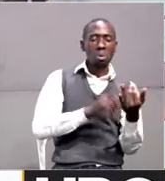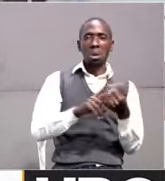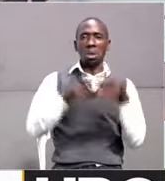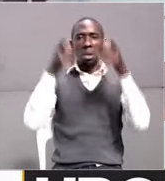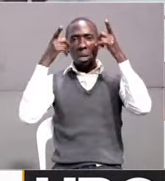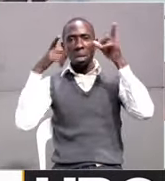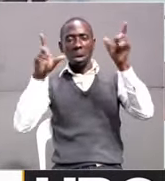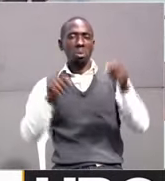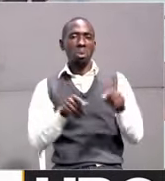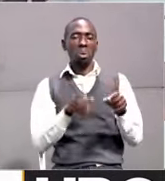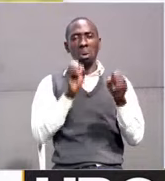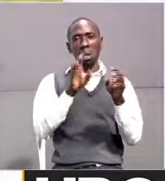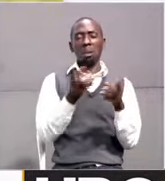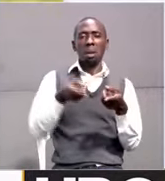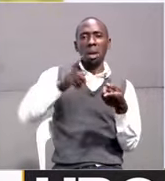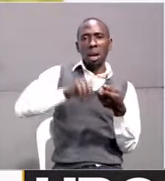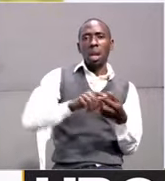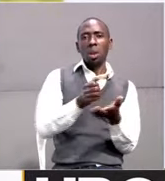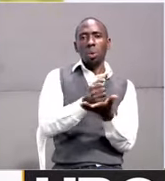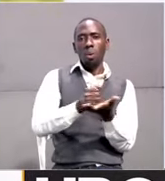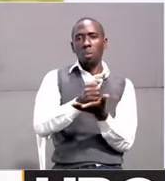add on the coffee, add on